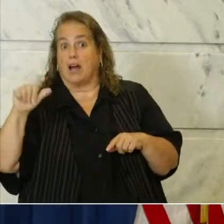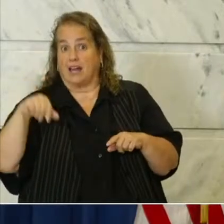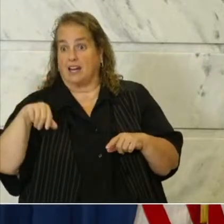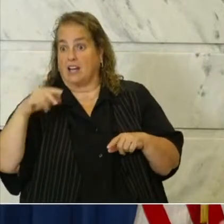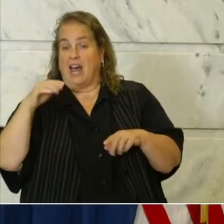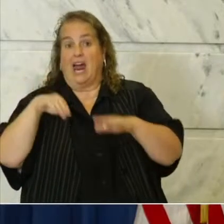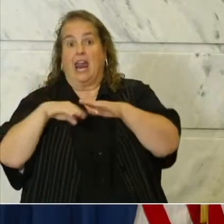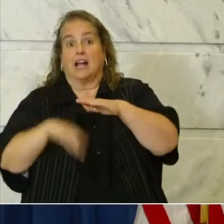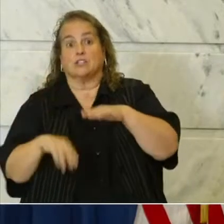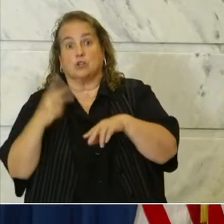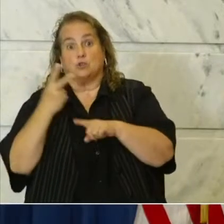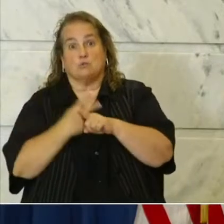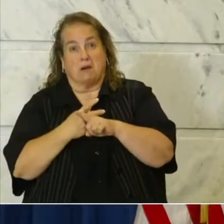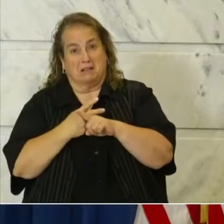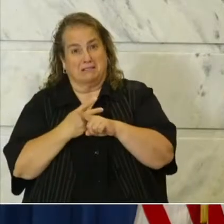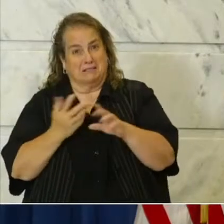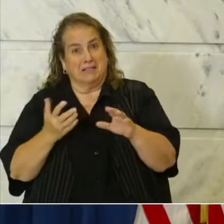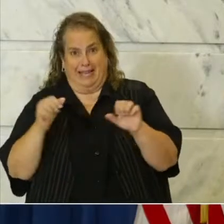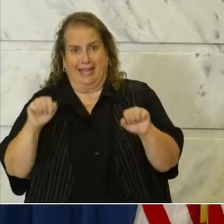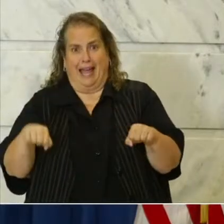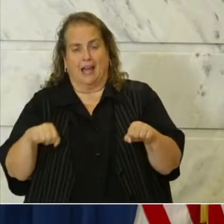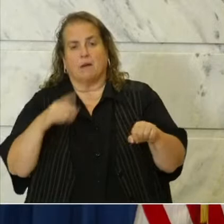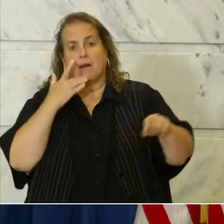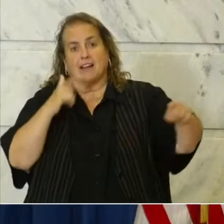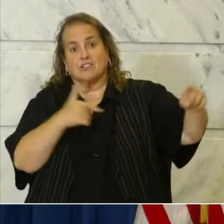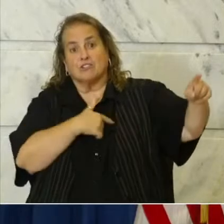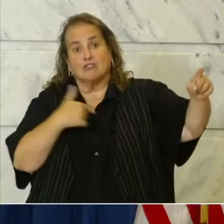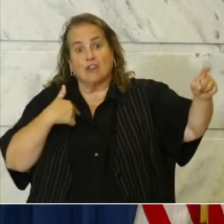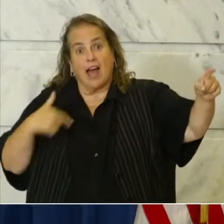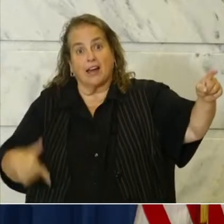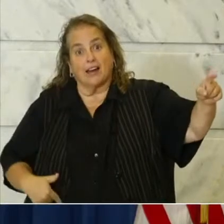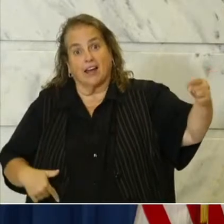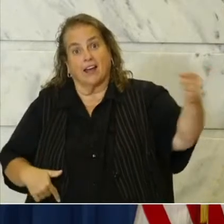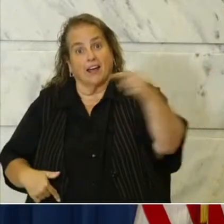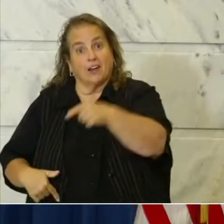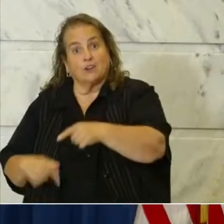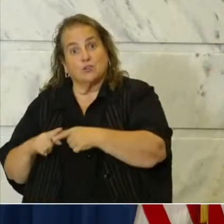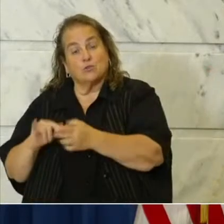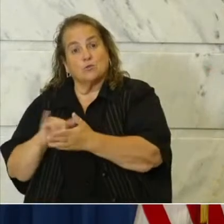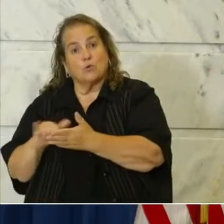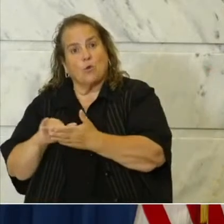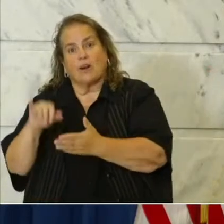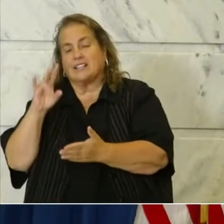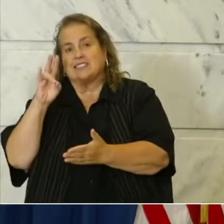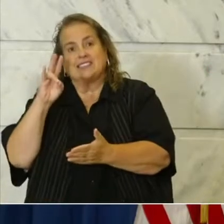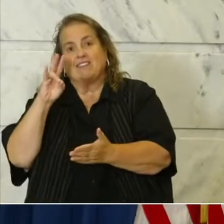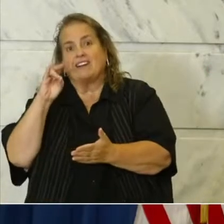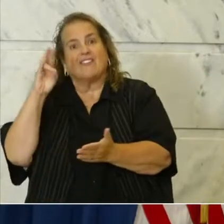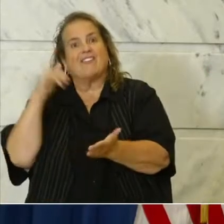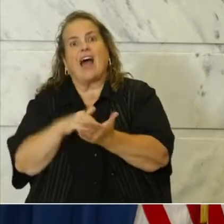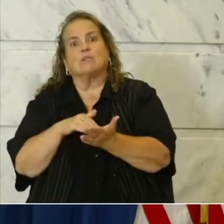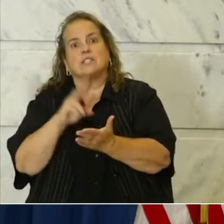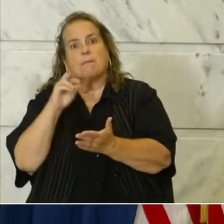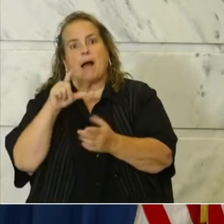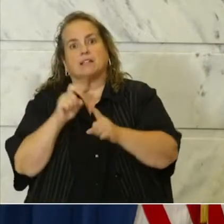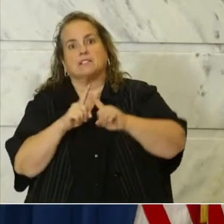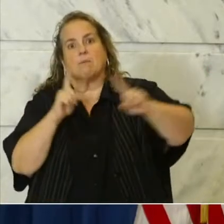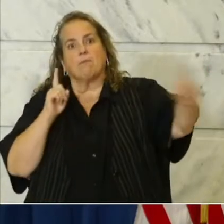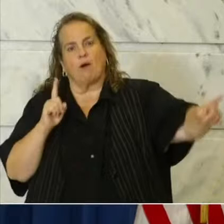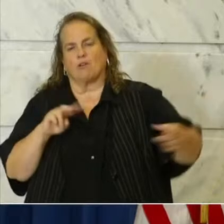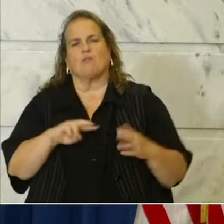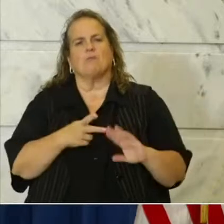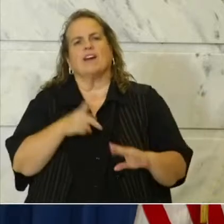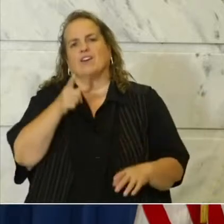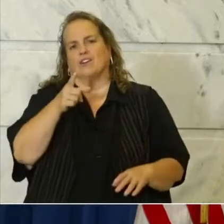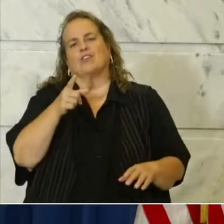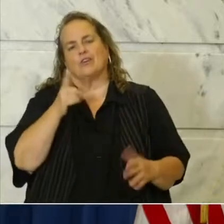when it got from China to New York City, which is about 7,000 miles apart in 2 months, then I think we delude ourselves and